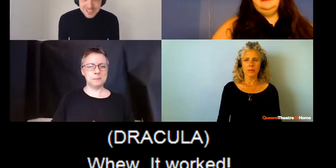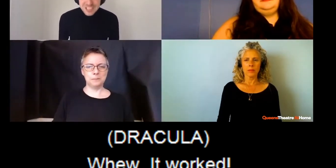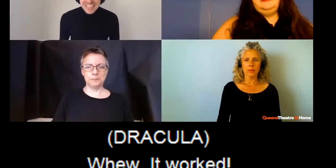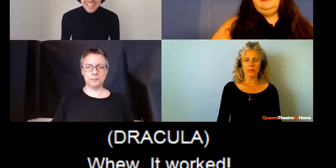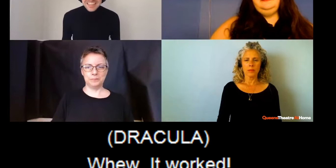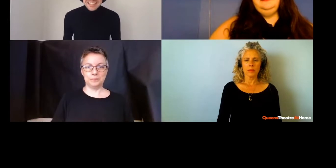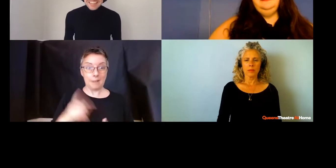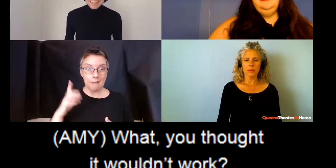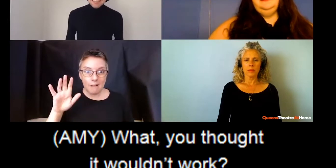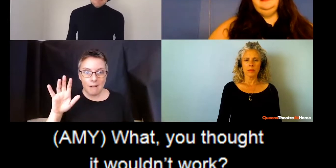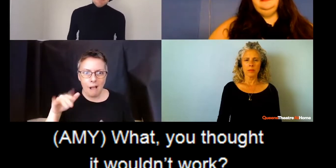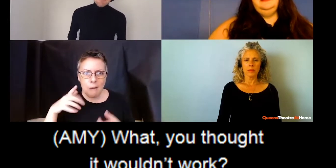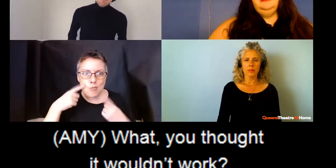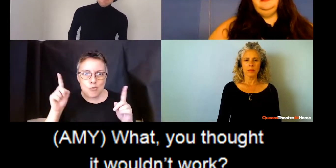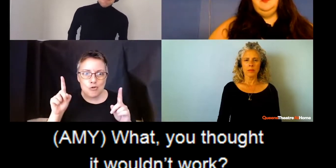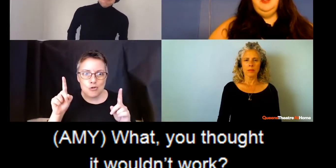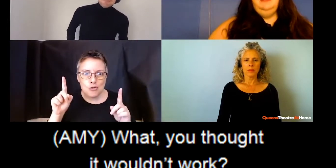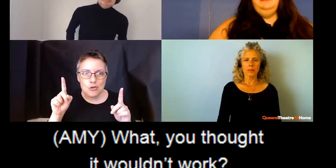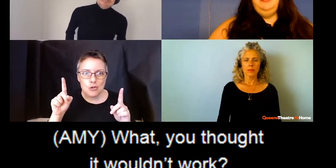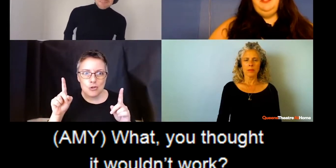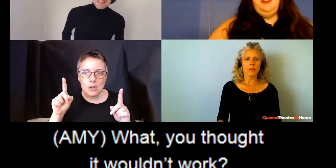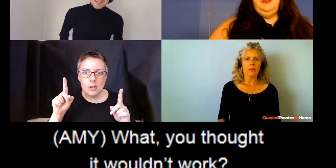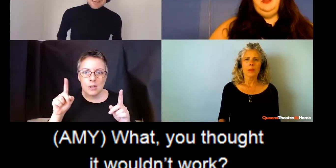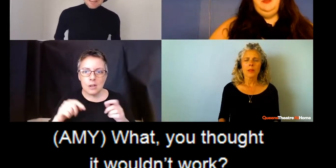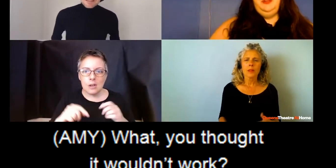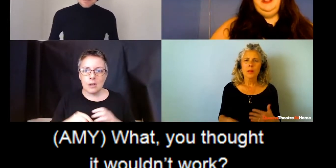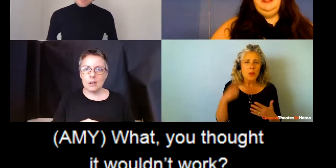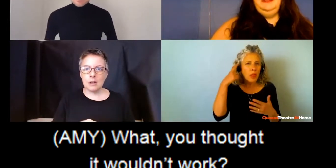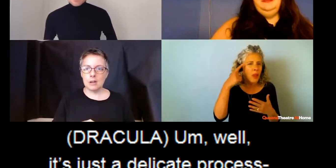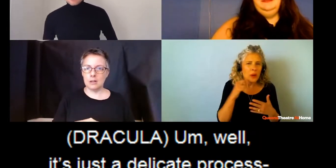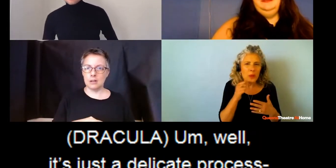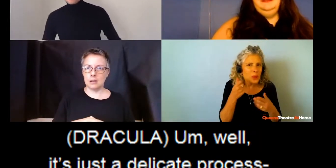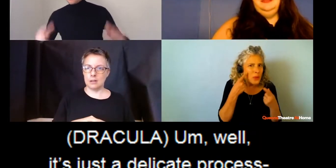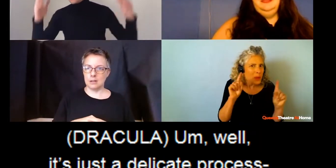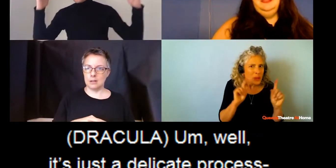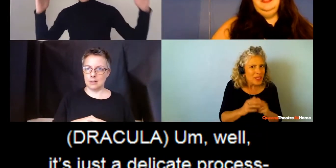It worked. What? You thought it wouldn't work?